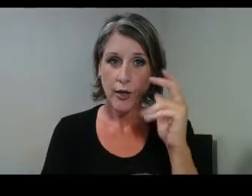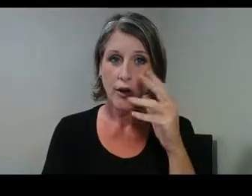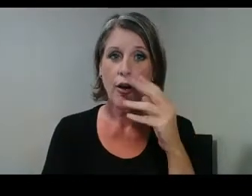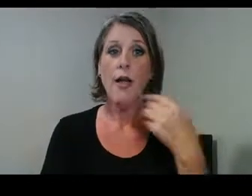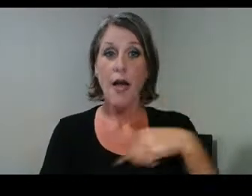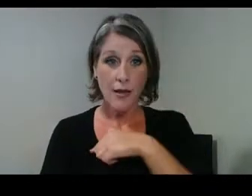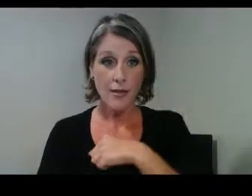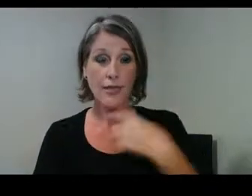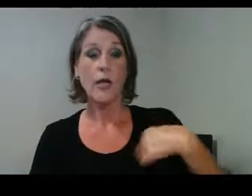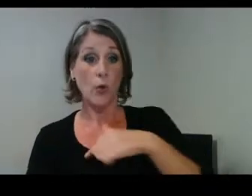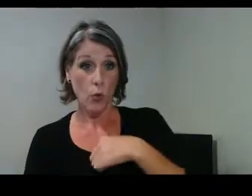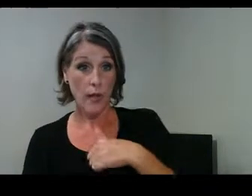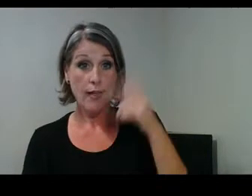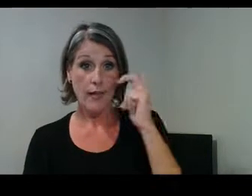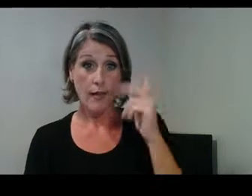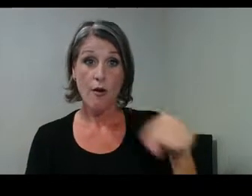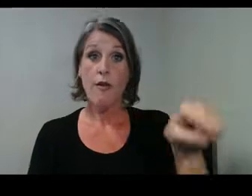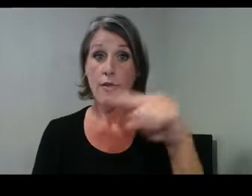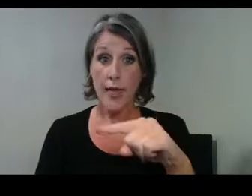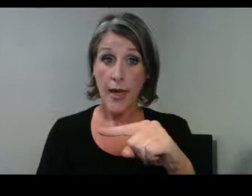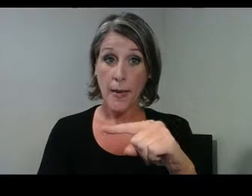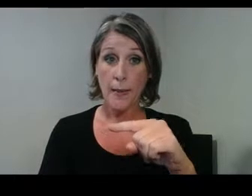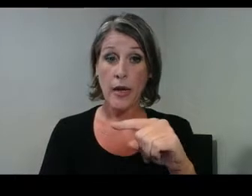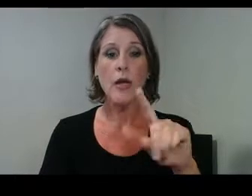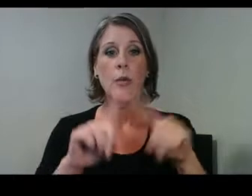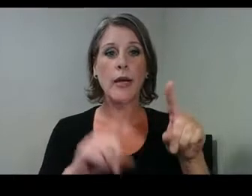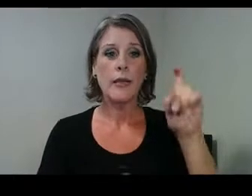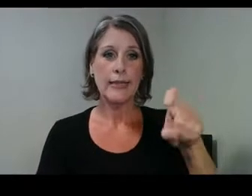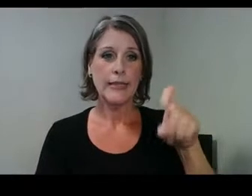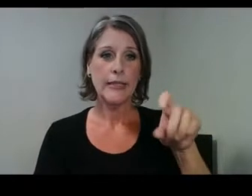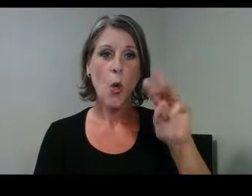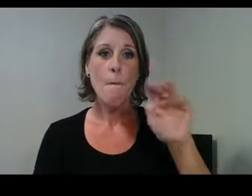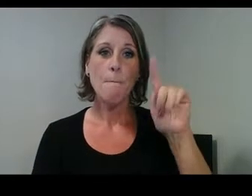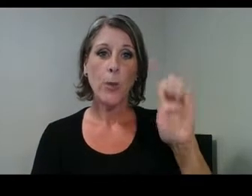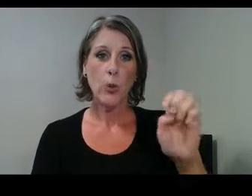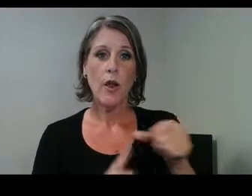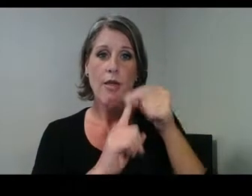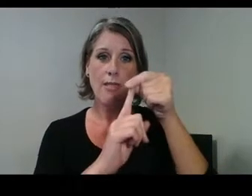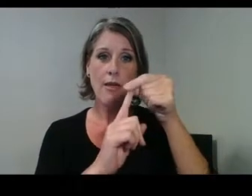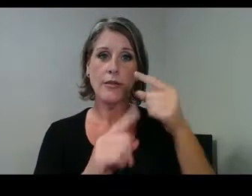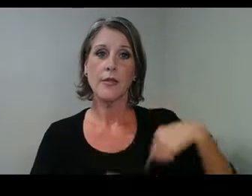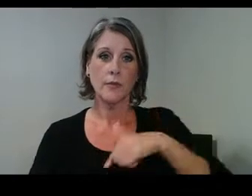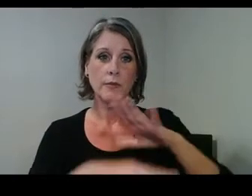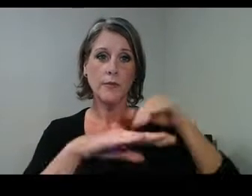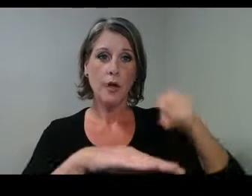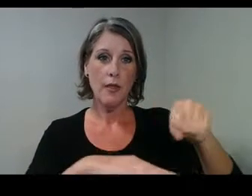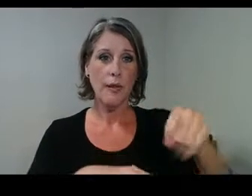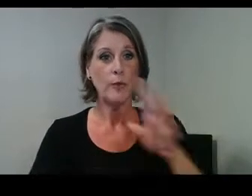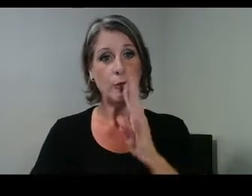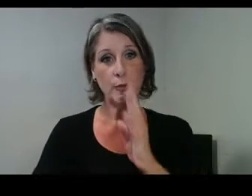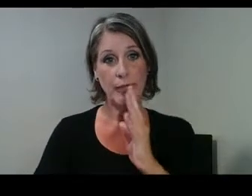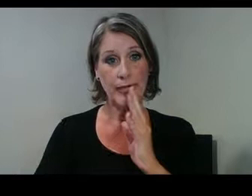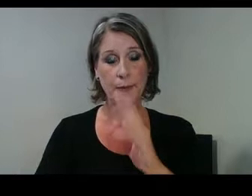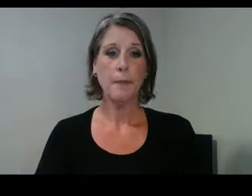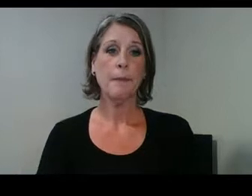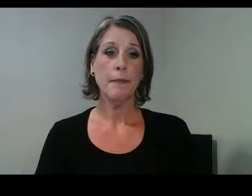be muted unless they have been called on to speak. It's also important that their Chromebooks should be